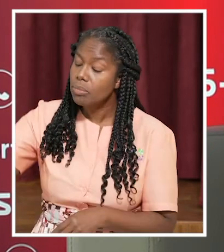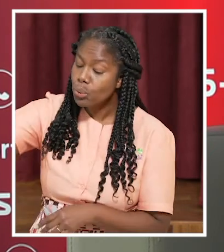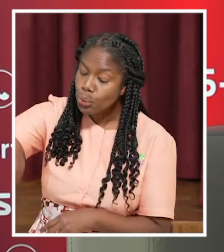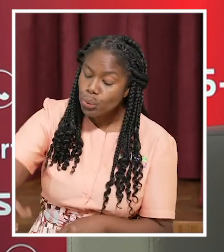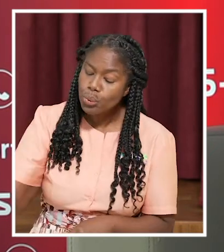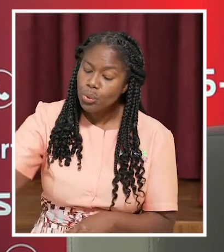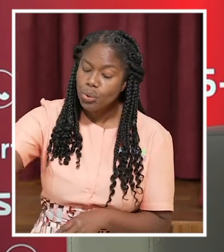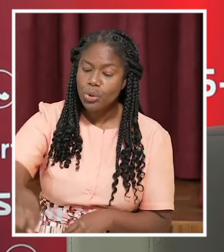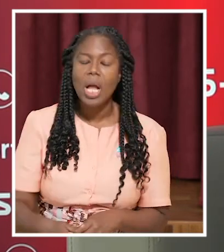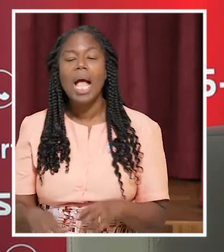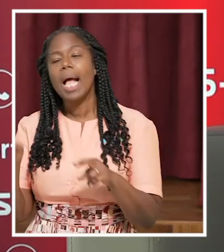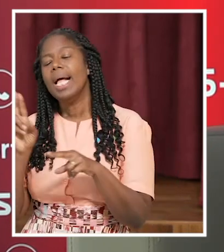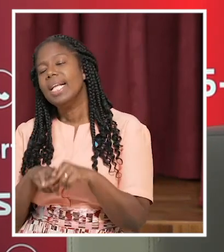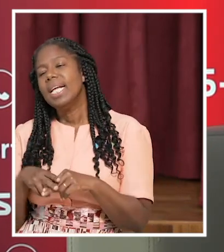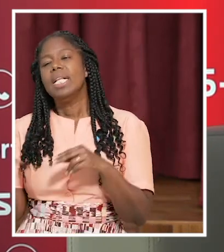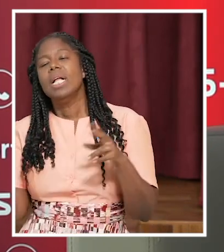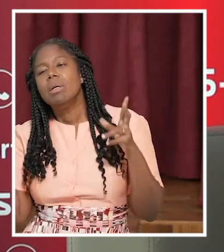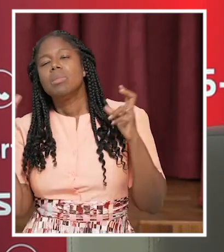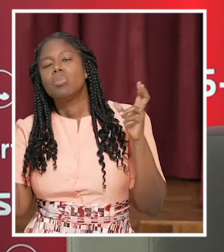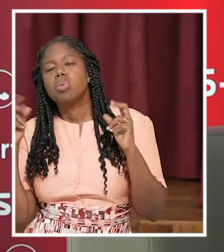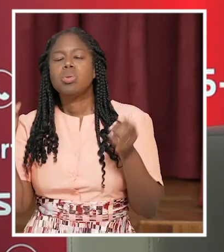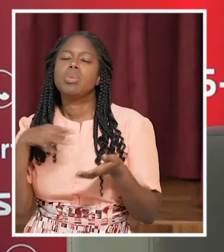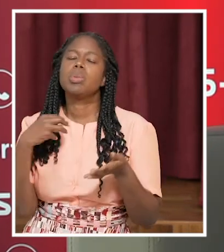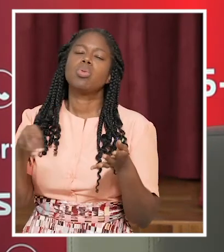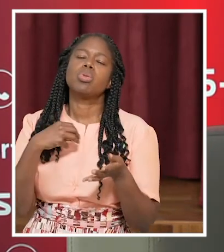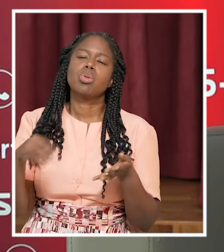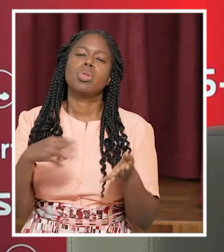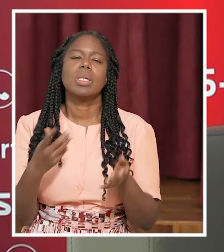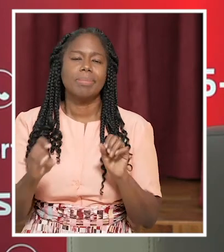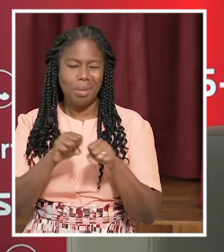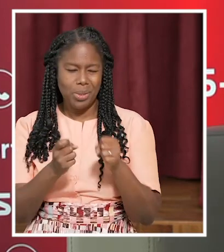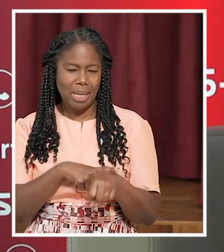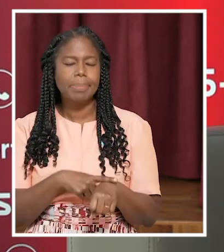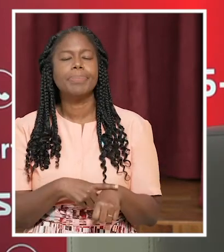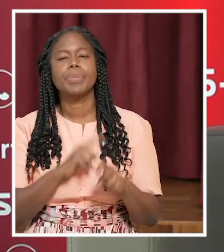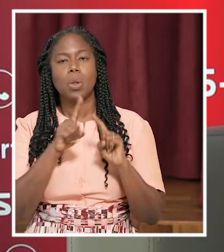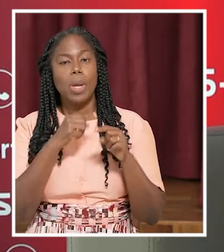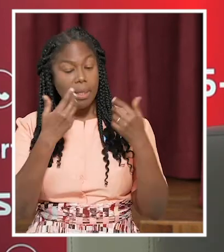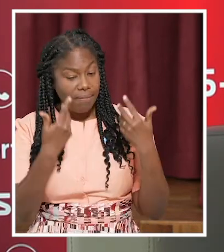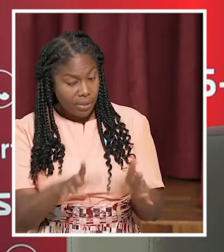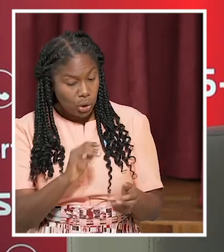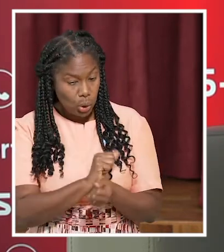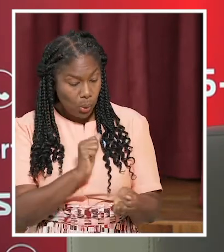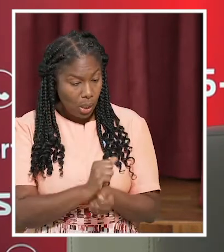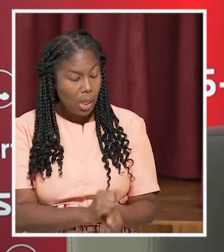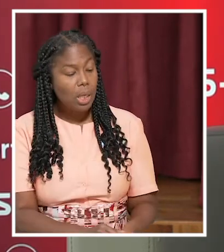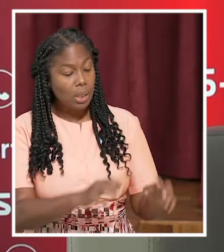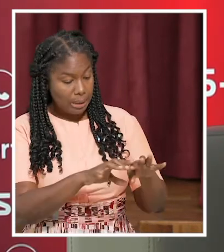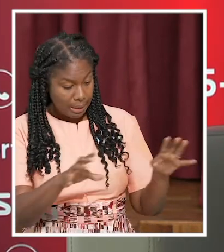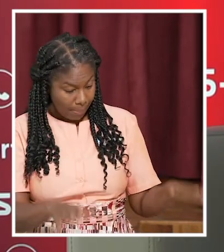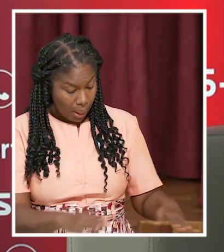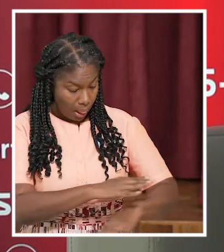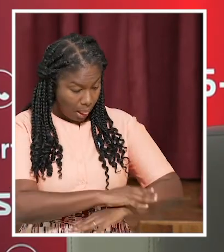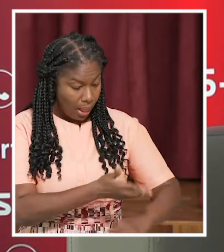listen to some music in your break time. When you're finished with your work, you move away from that area,